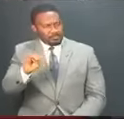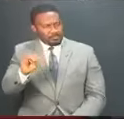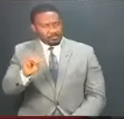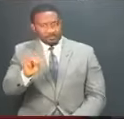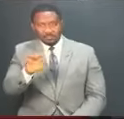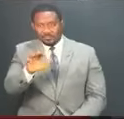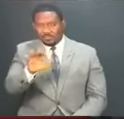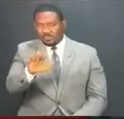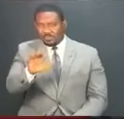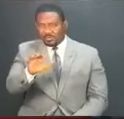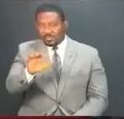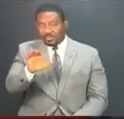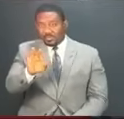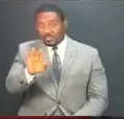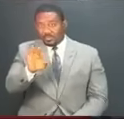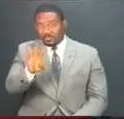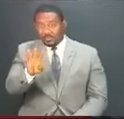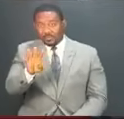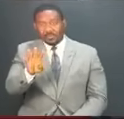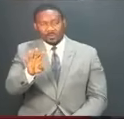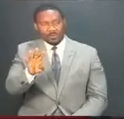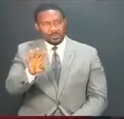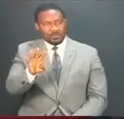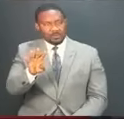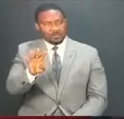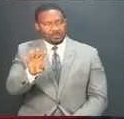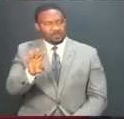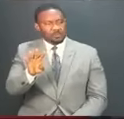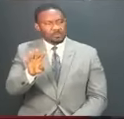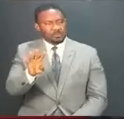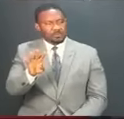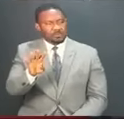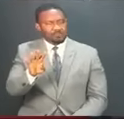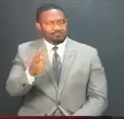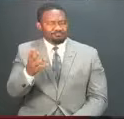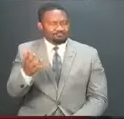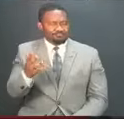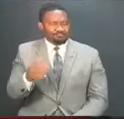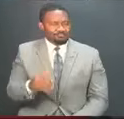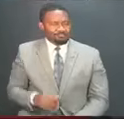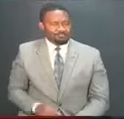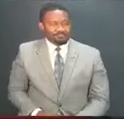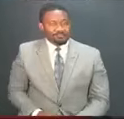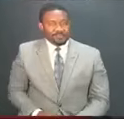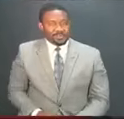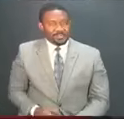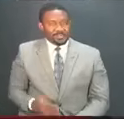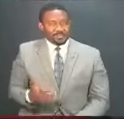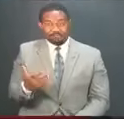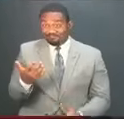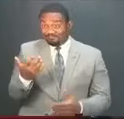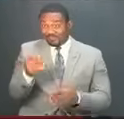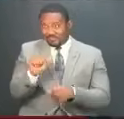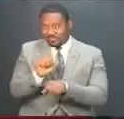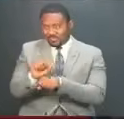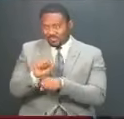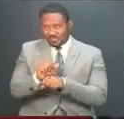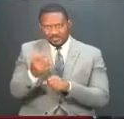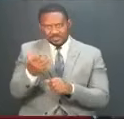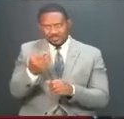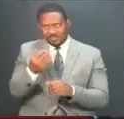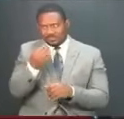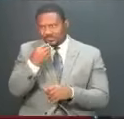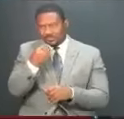3,037,594 Ghana cedis, 607 cedis for the services of the Ministry of Food, Agriculture for the